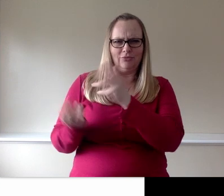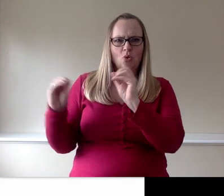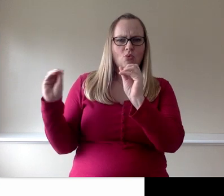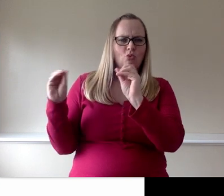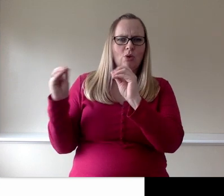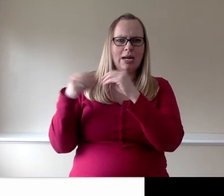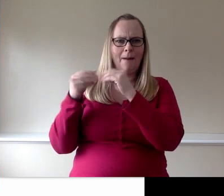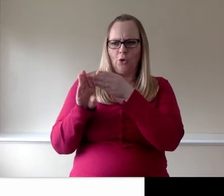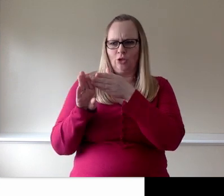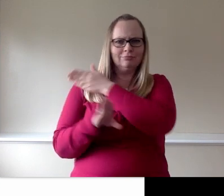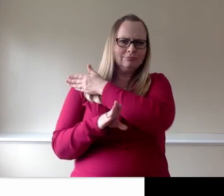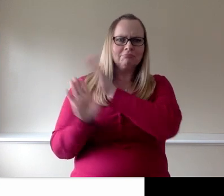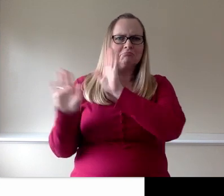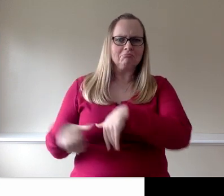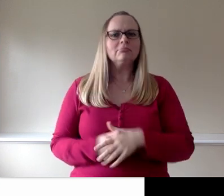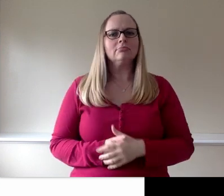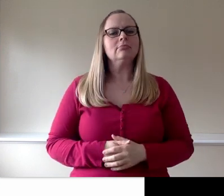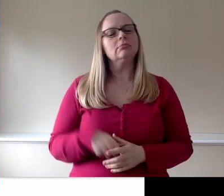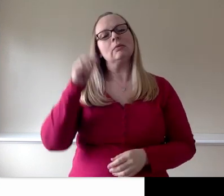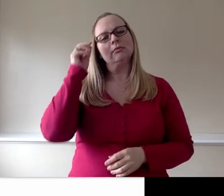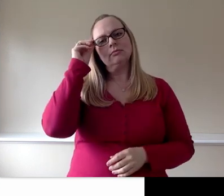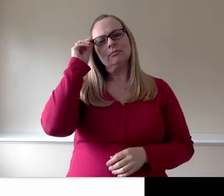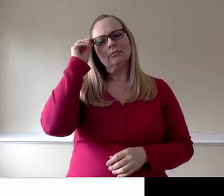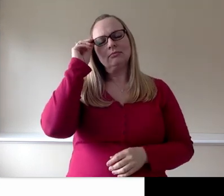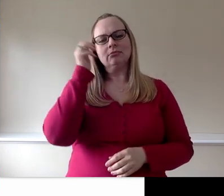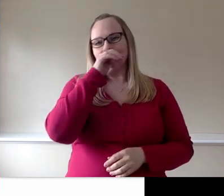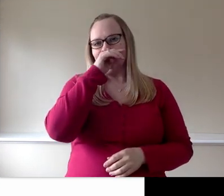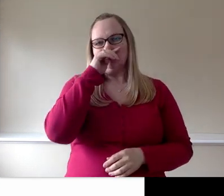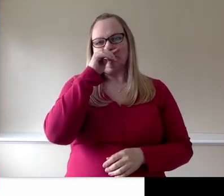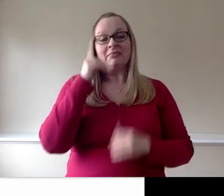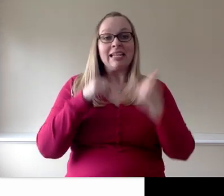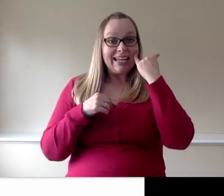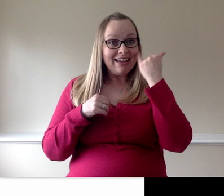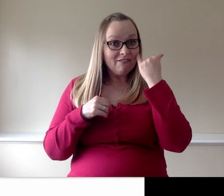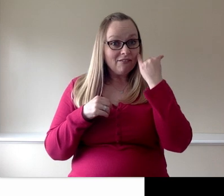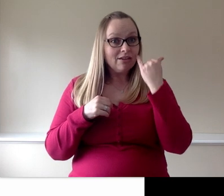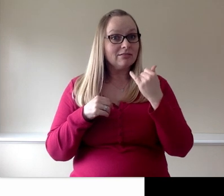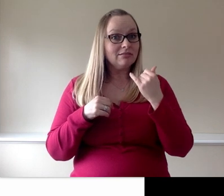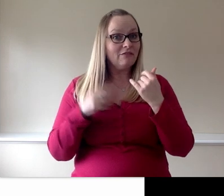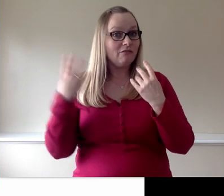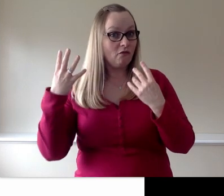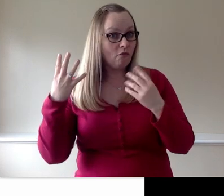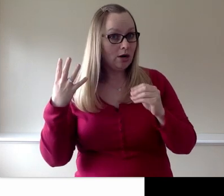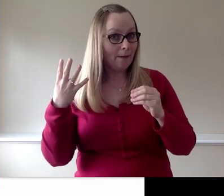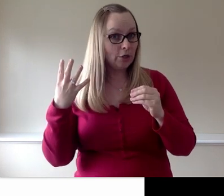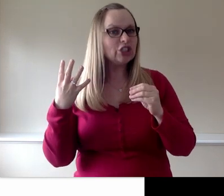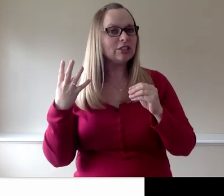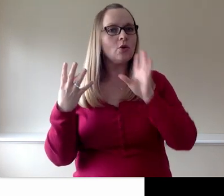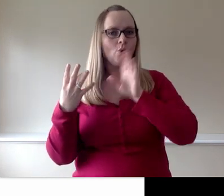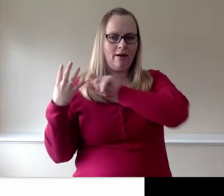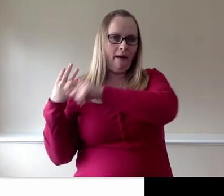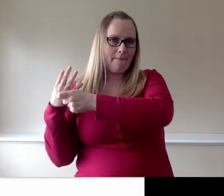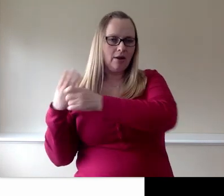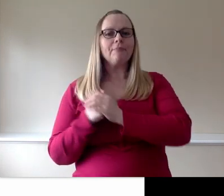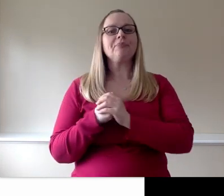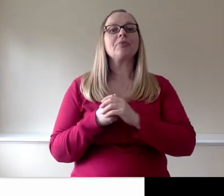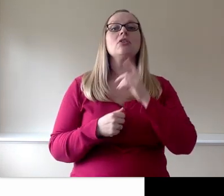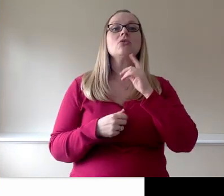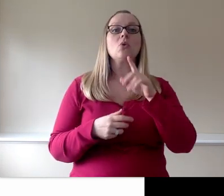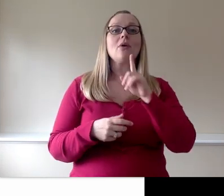in my answer. But if I had one more number, I would need another comma. So my answer is